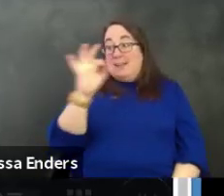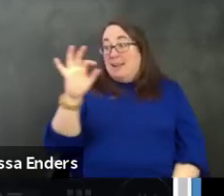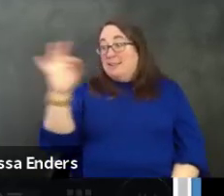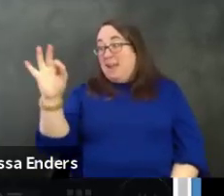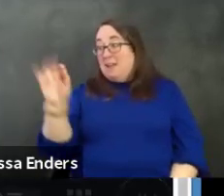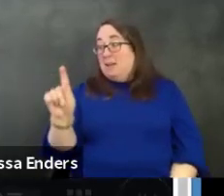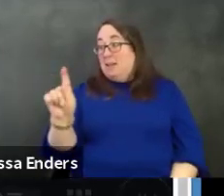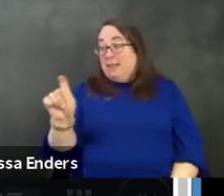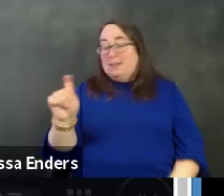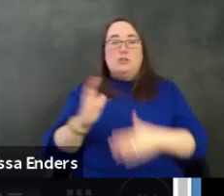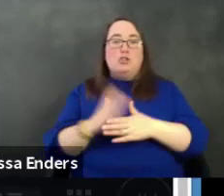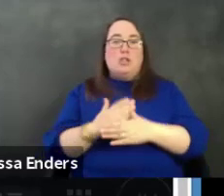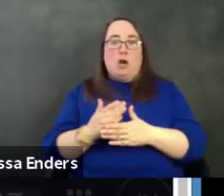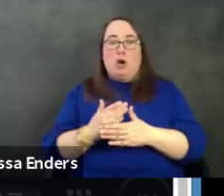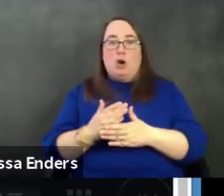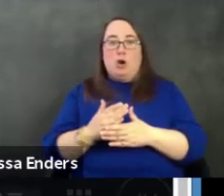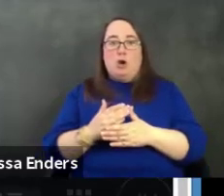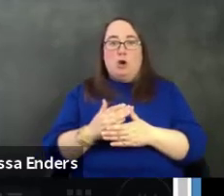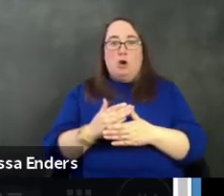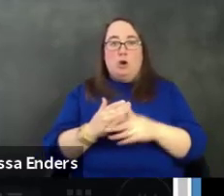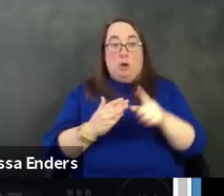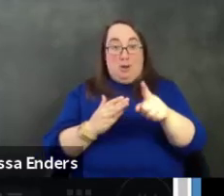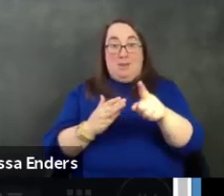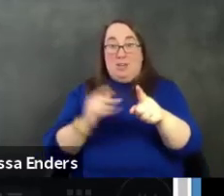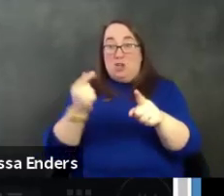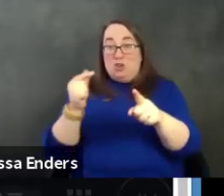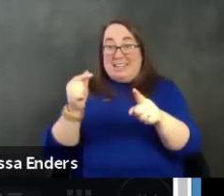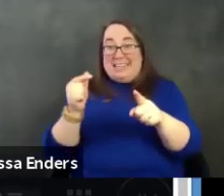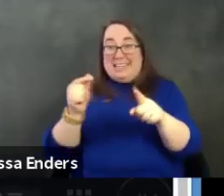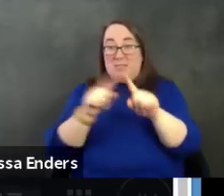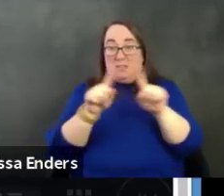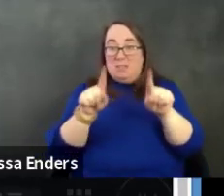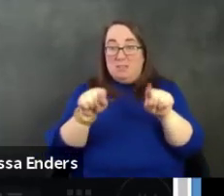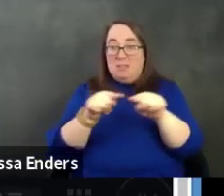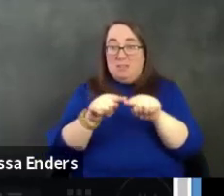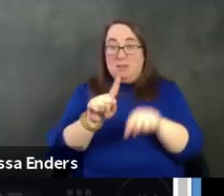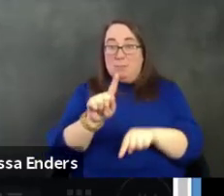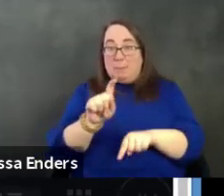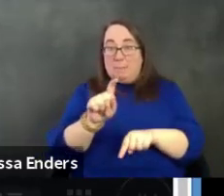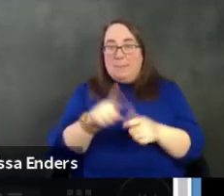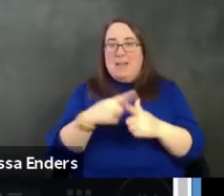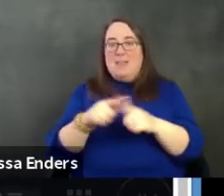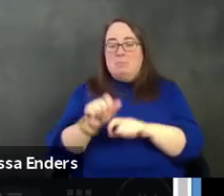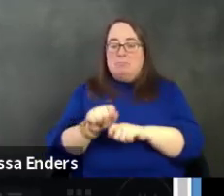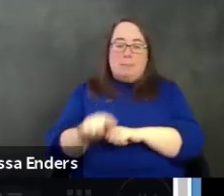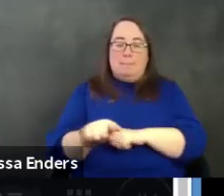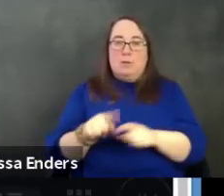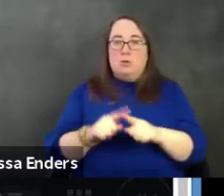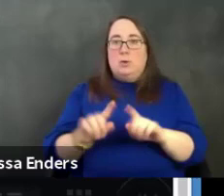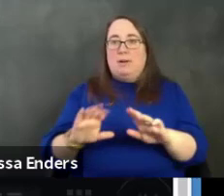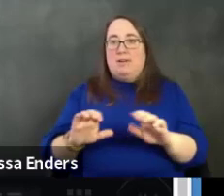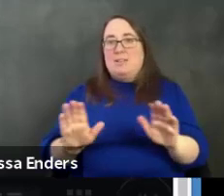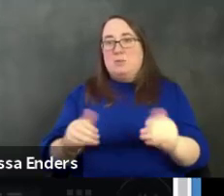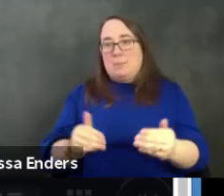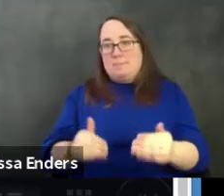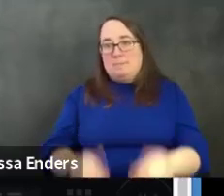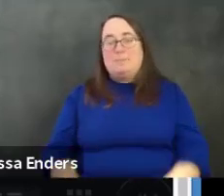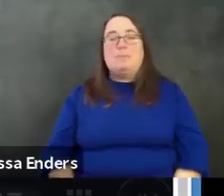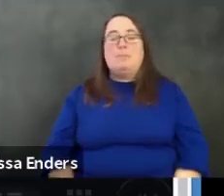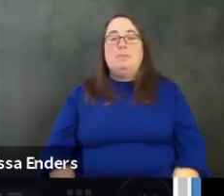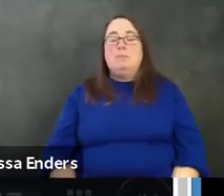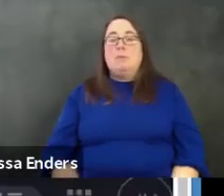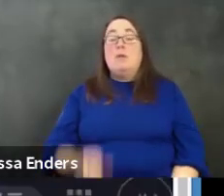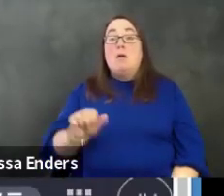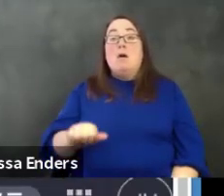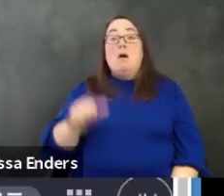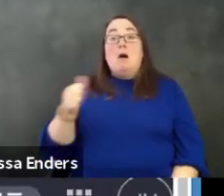share, grab that Google Classroom link and push it to your Google Classrooms, okay? So the other thing I wanted to point out